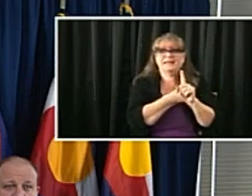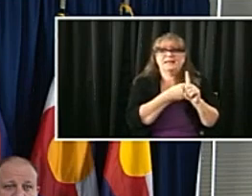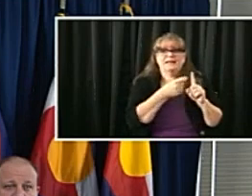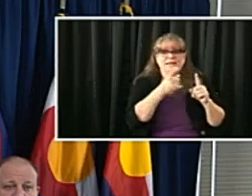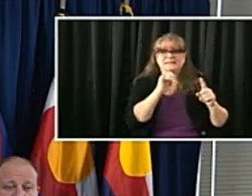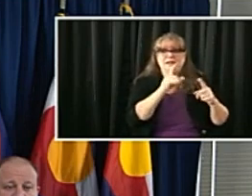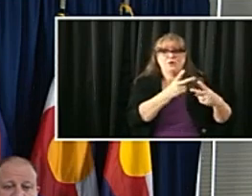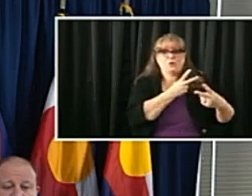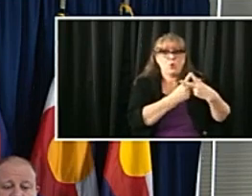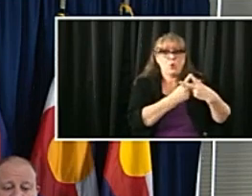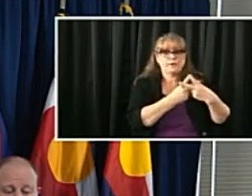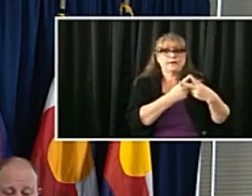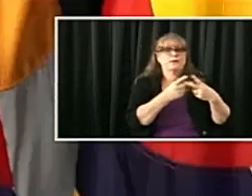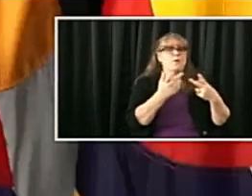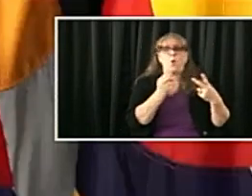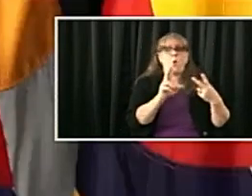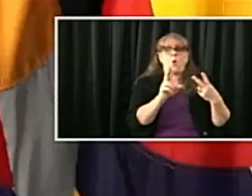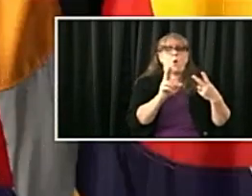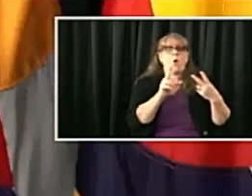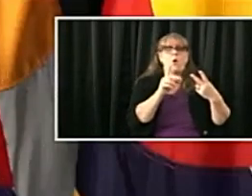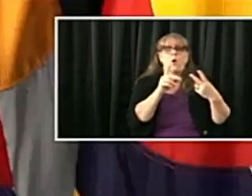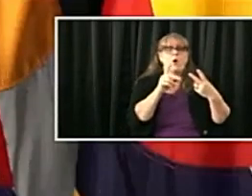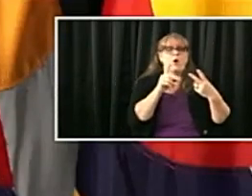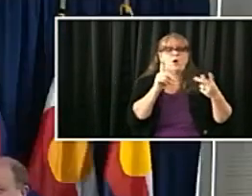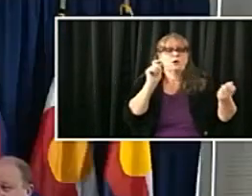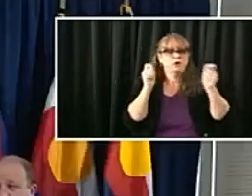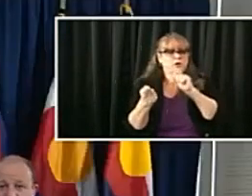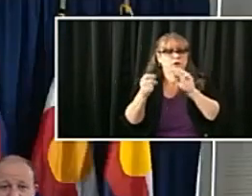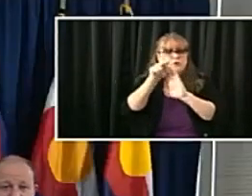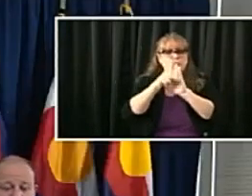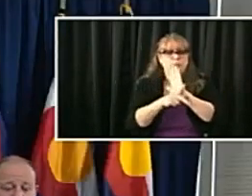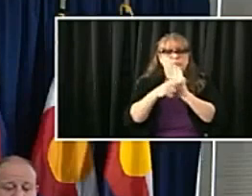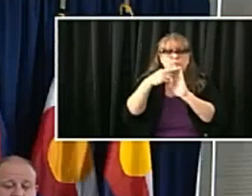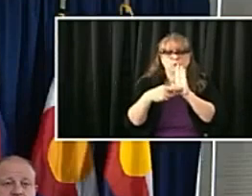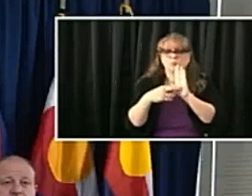guidelines again? I'll let Dr. Herlihy address that.